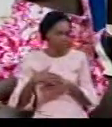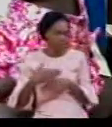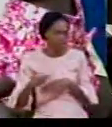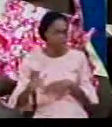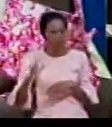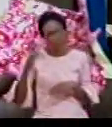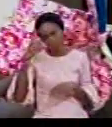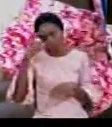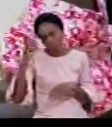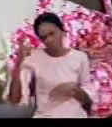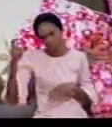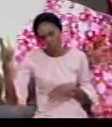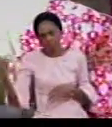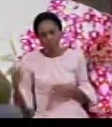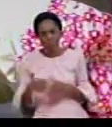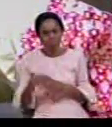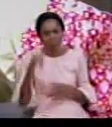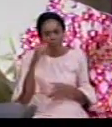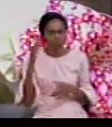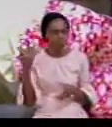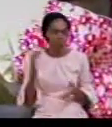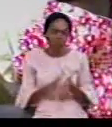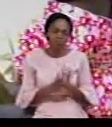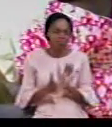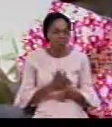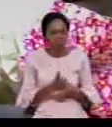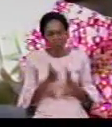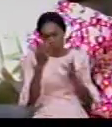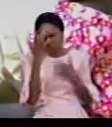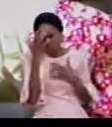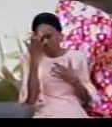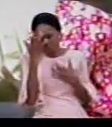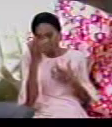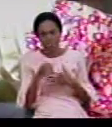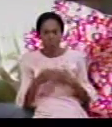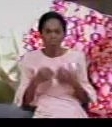after the dream, I was seriously sick. I'm suffering from low BP.